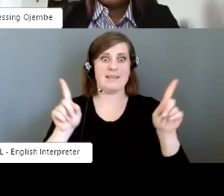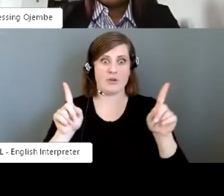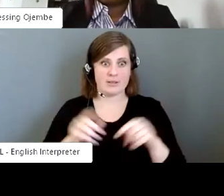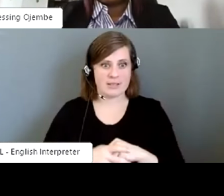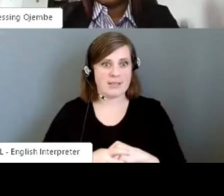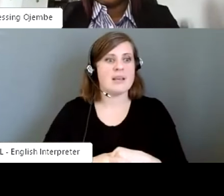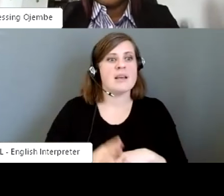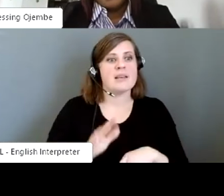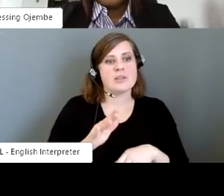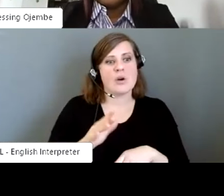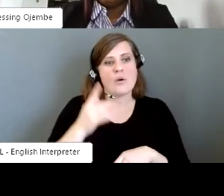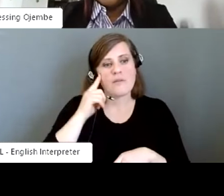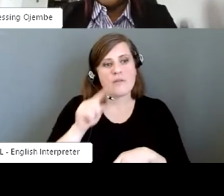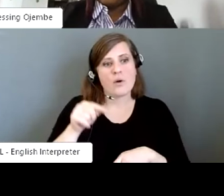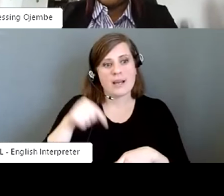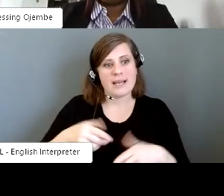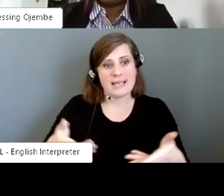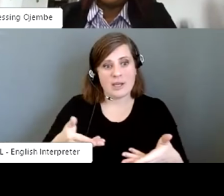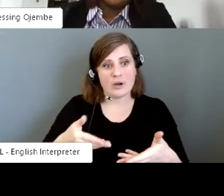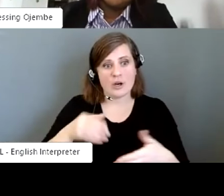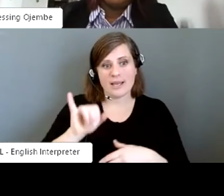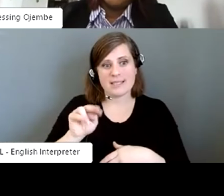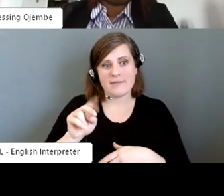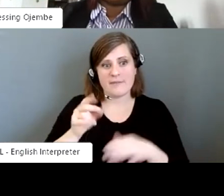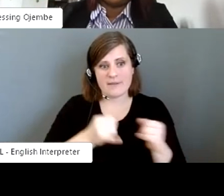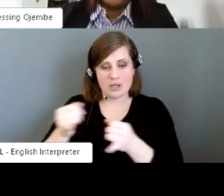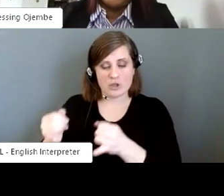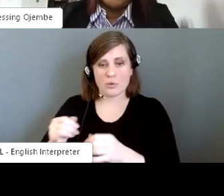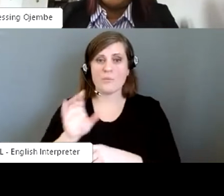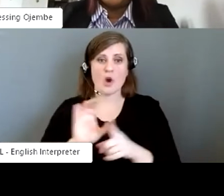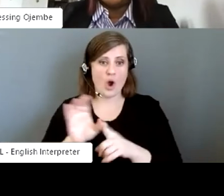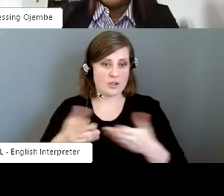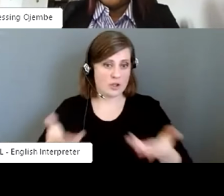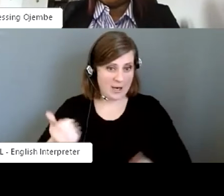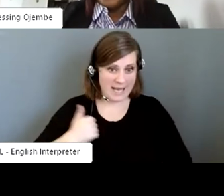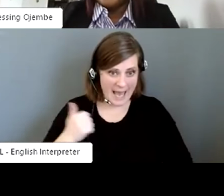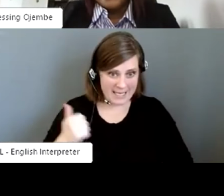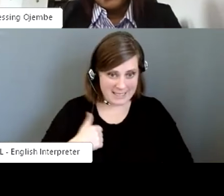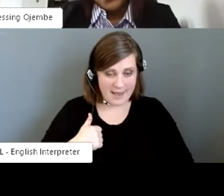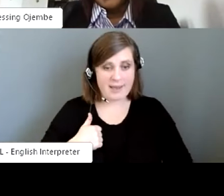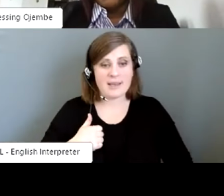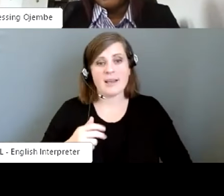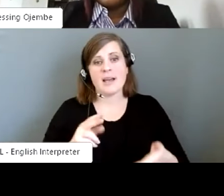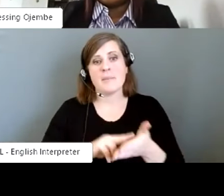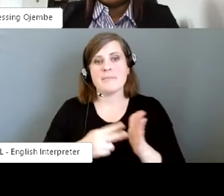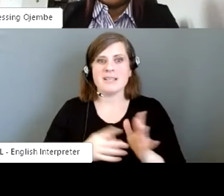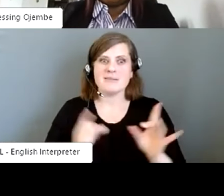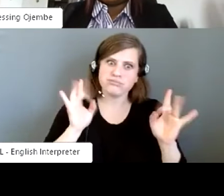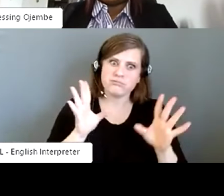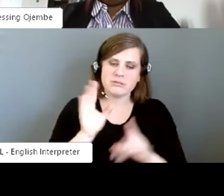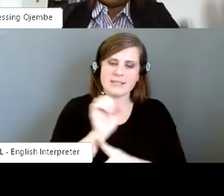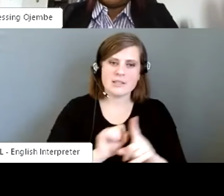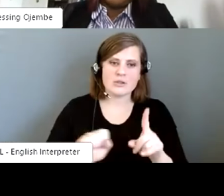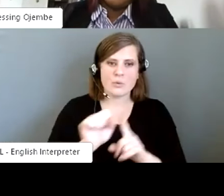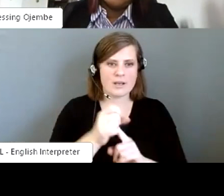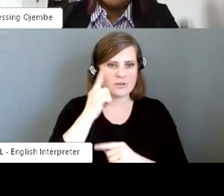our individualistic culture in Canada kind of makes an already bad situation worse, as